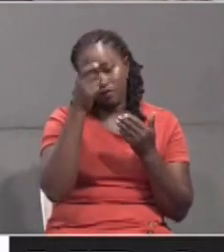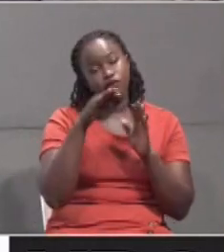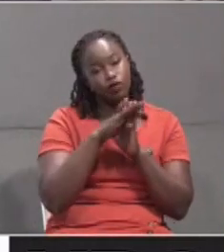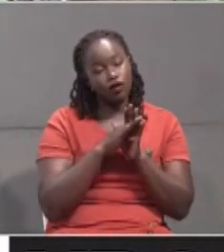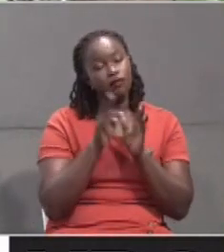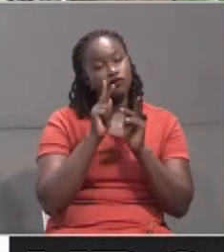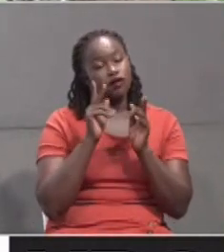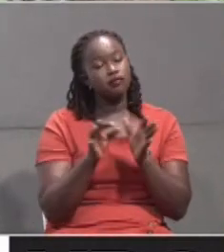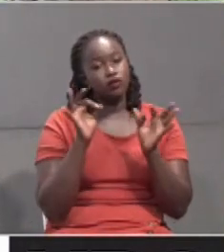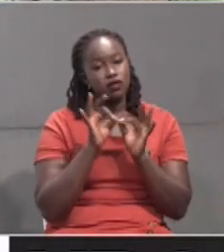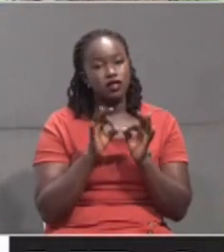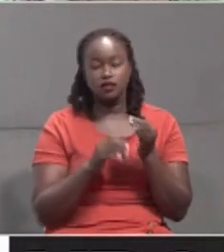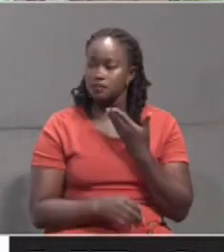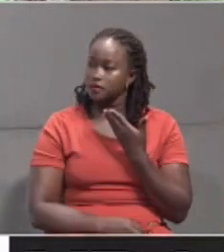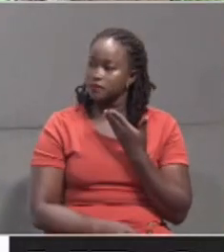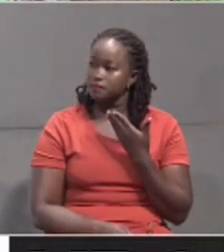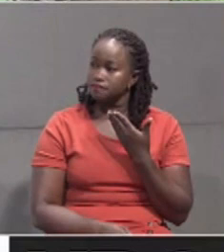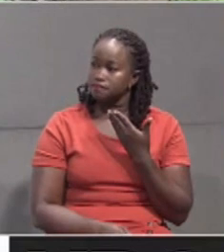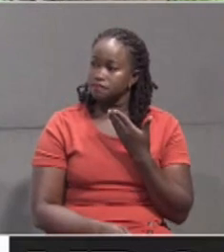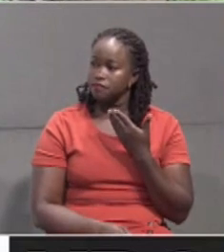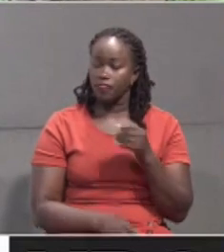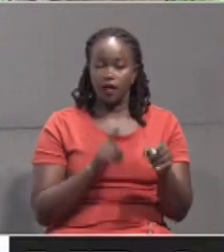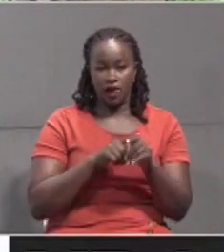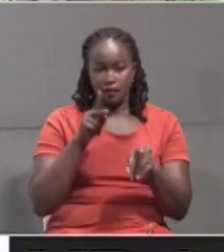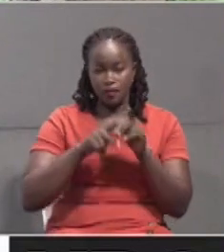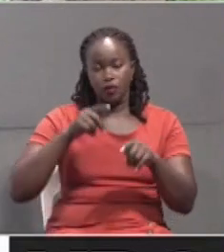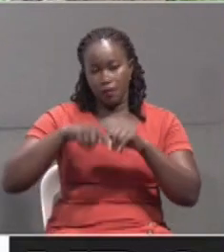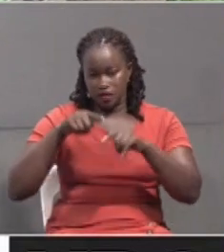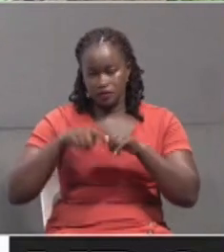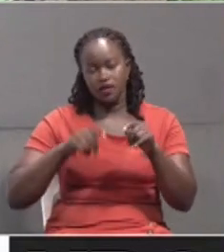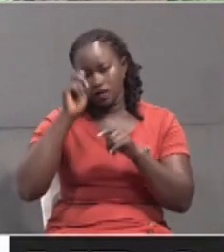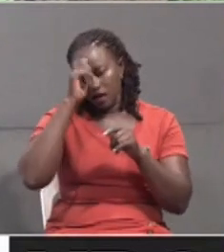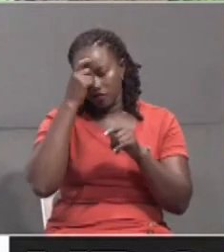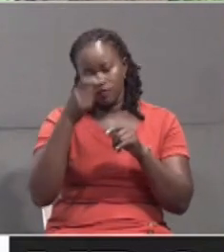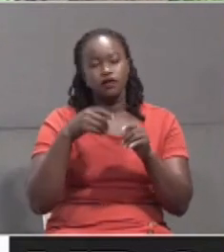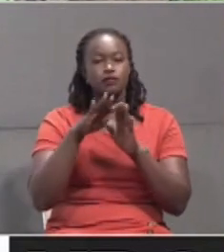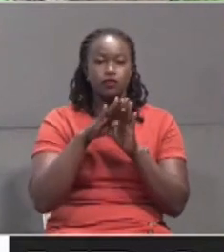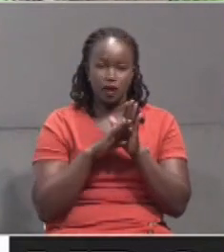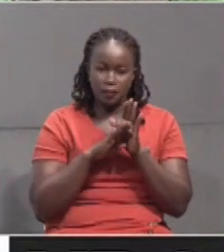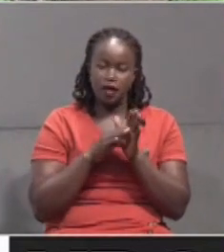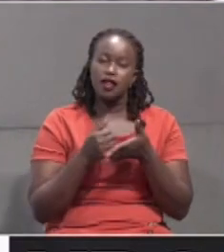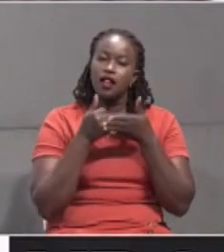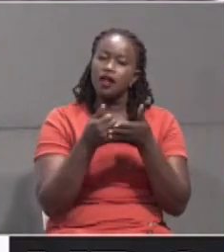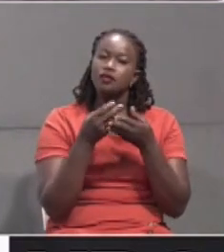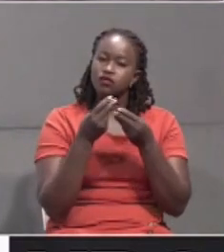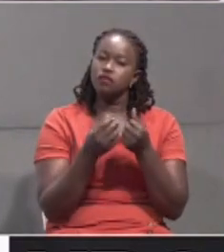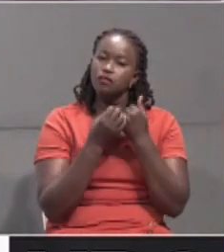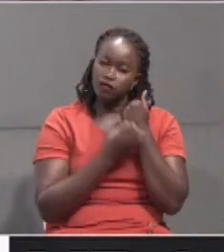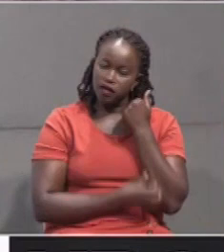programs. As they involve themselves in government programs, this will help them eradicate